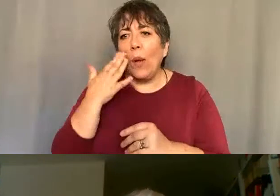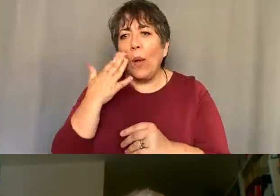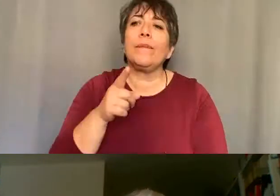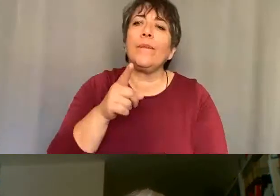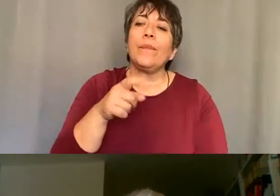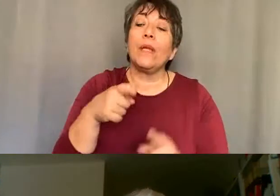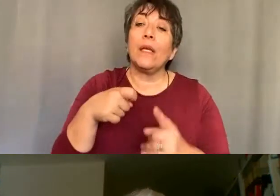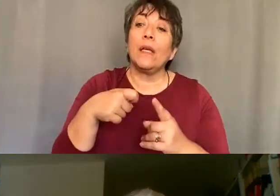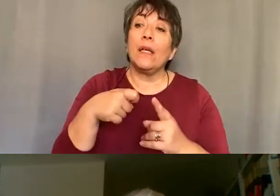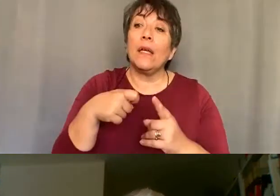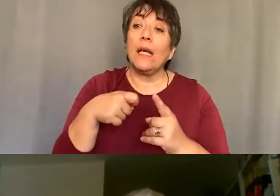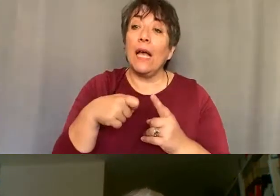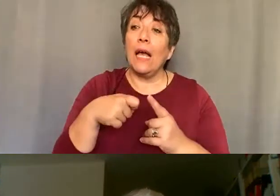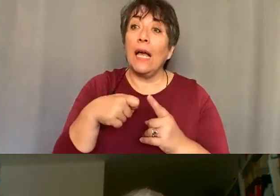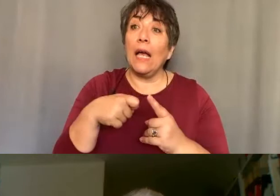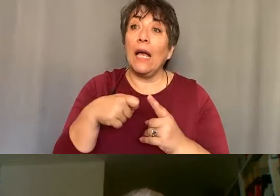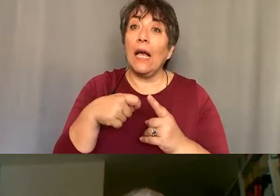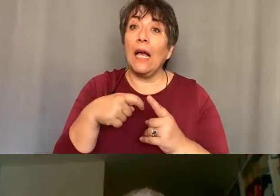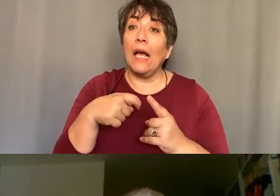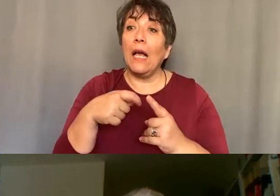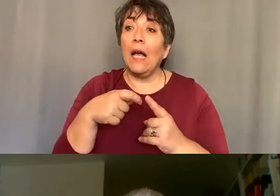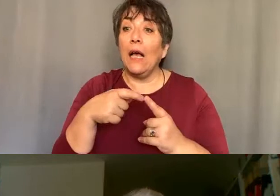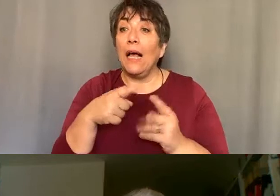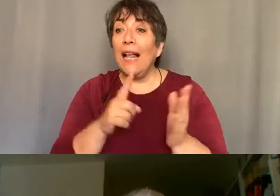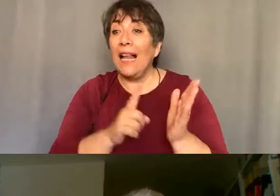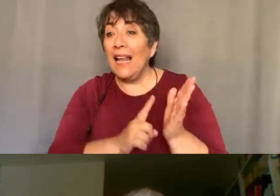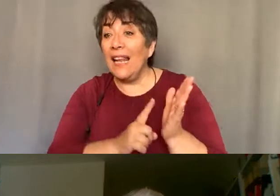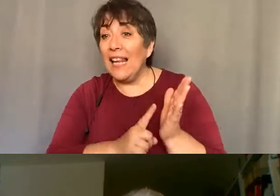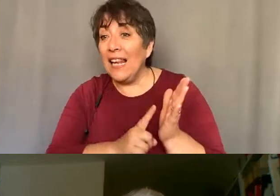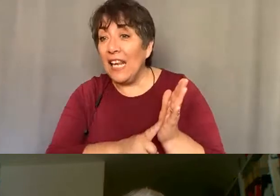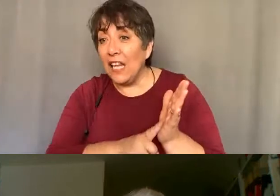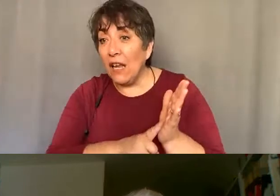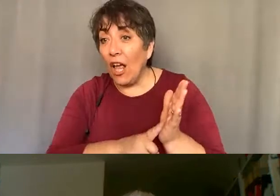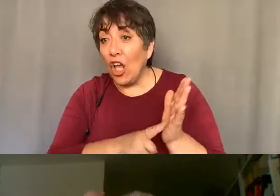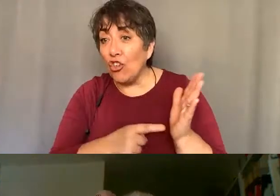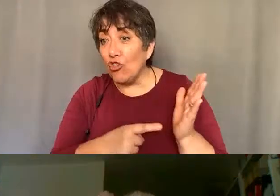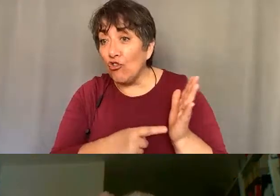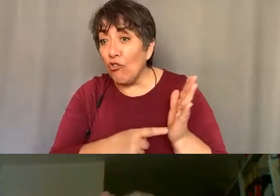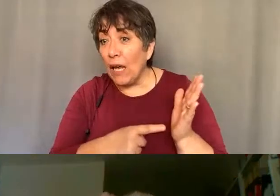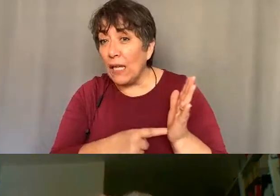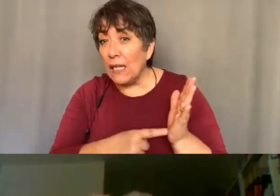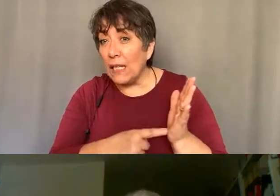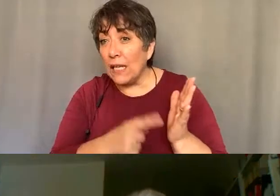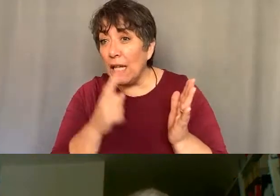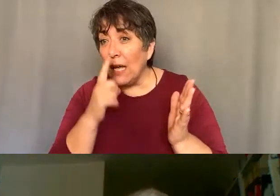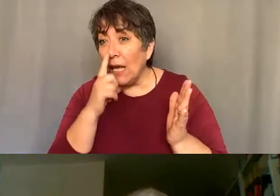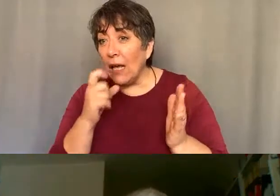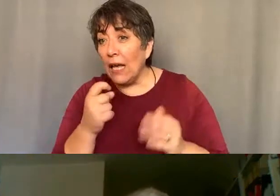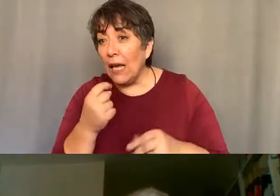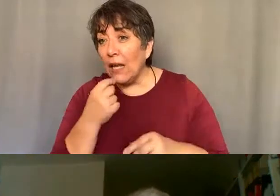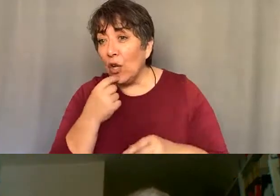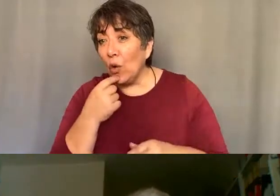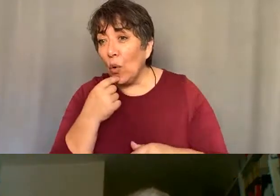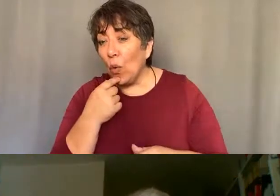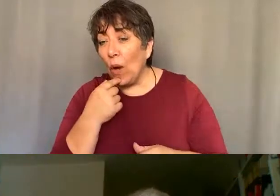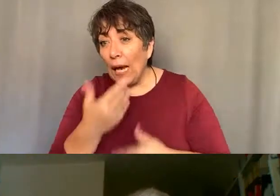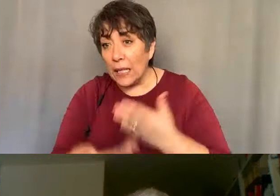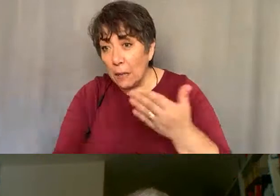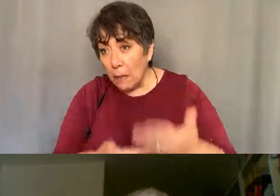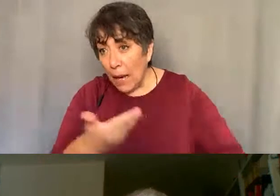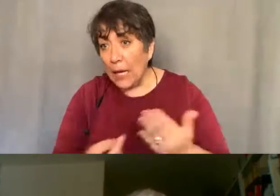to ask either Linda or Tracy just to explain a little bit about the vulnerable patients and what process we put in place for